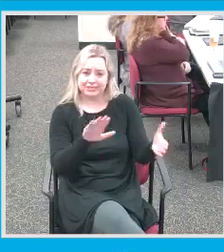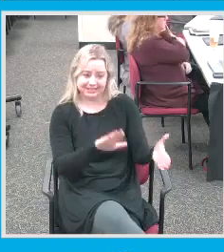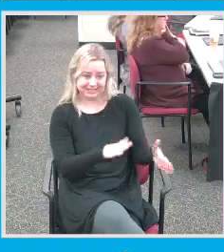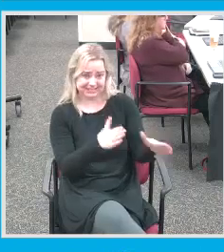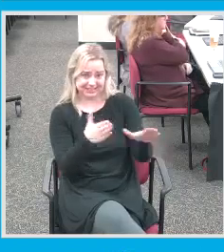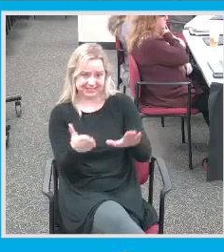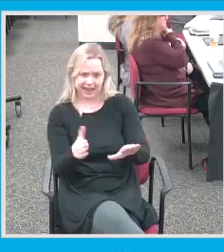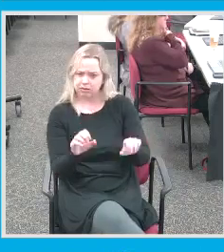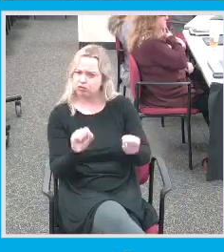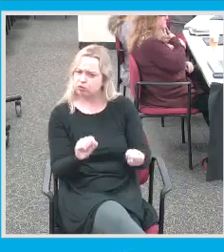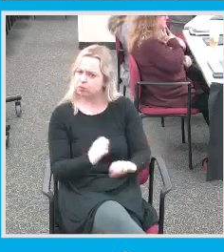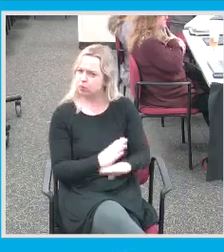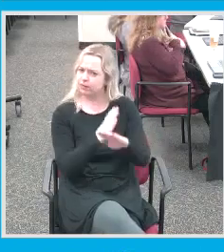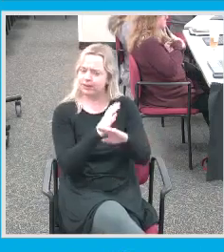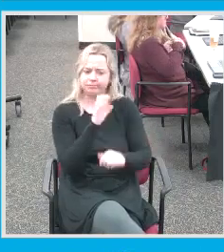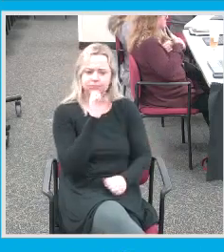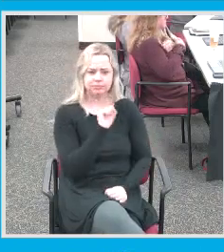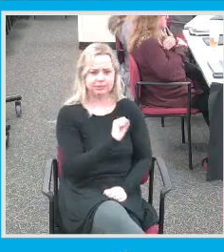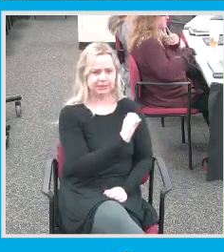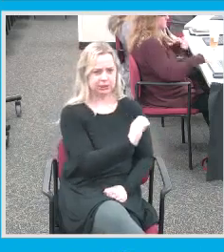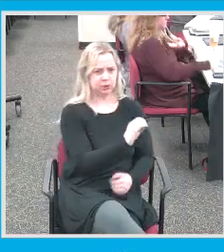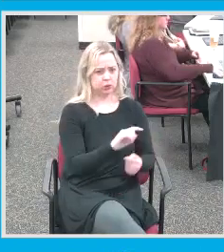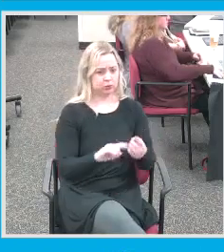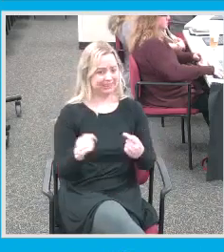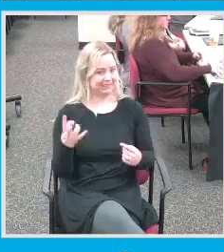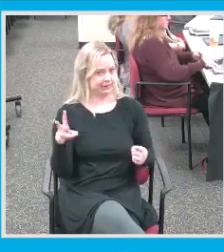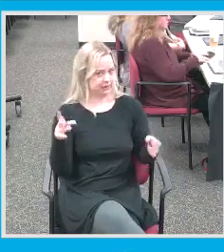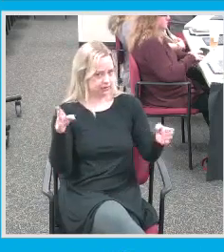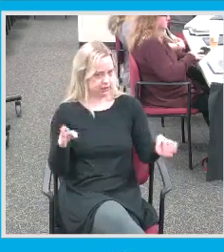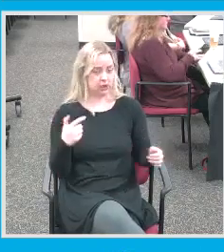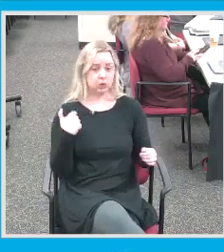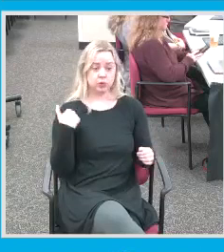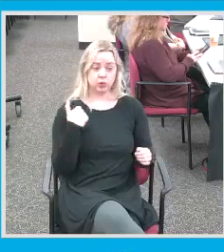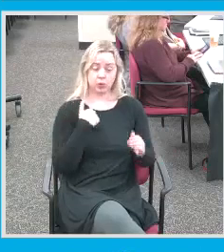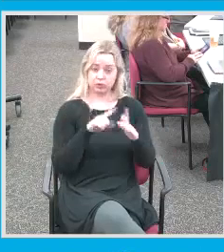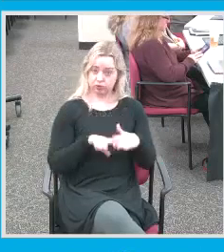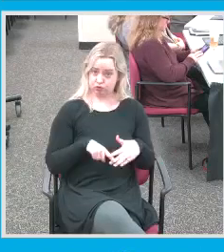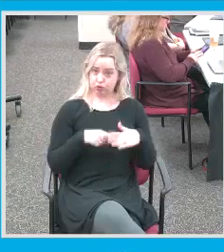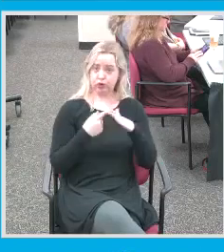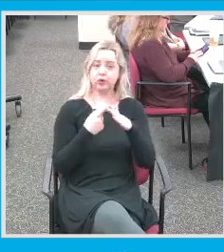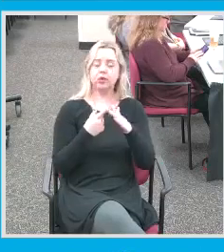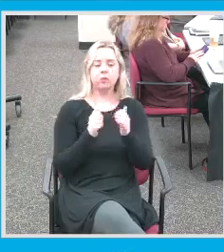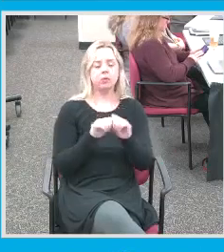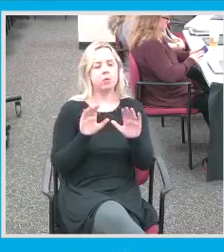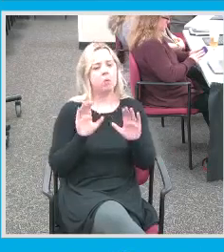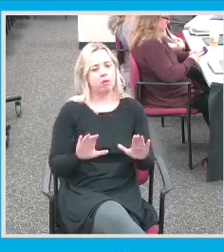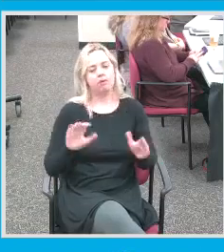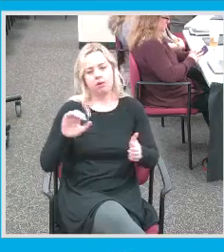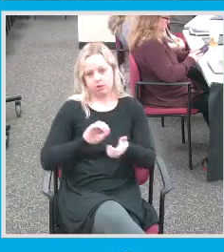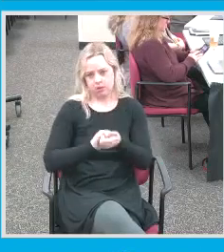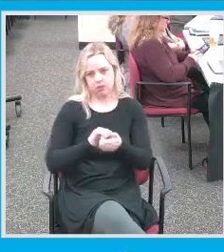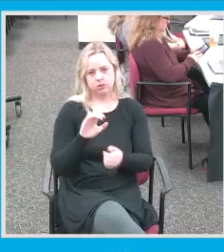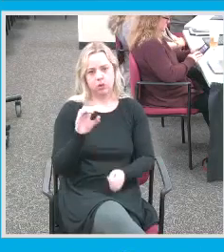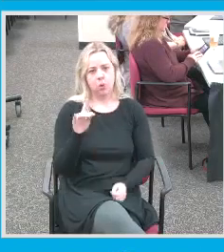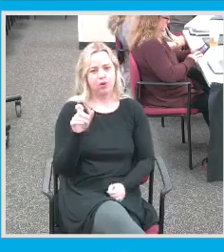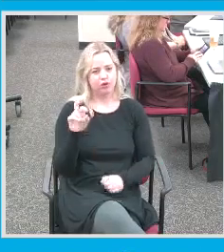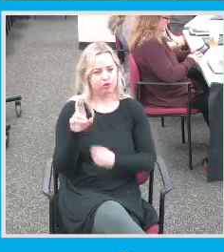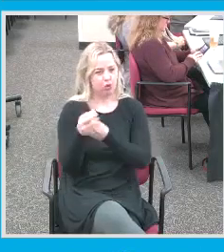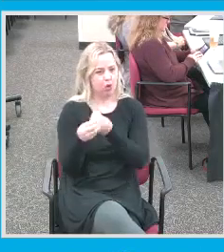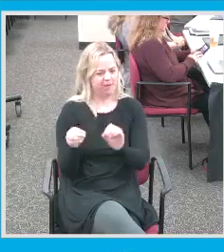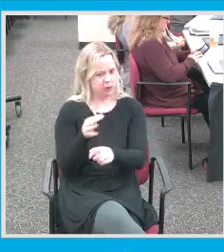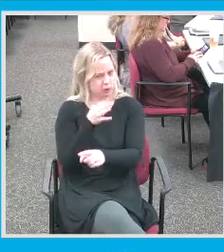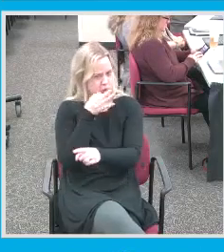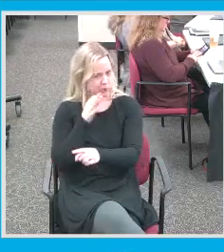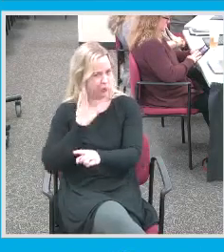17. We started ours in our county in 2014 with a wonderful collaboration with our coroner's office, who you will hear from